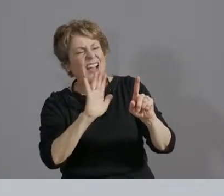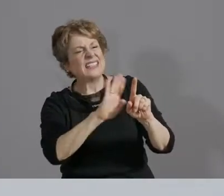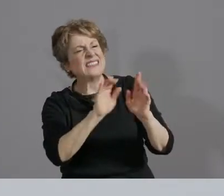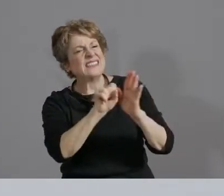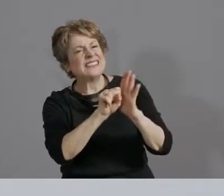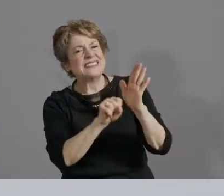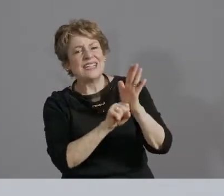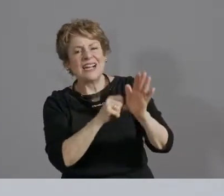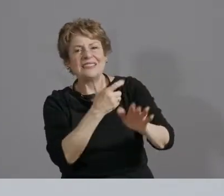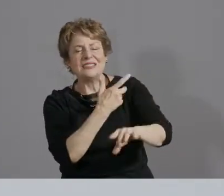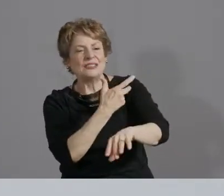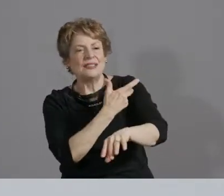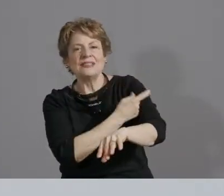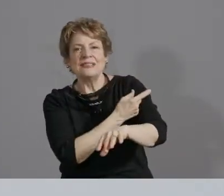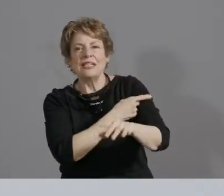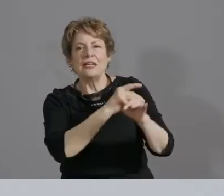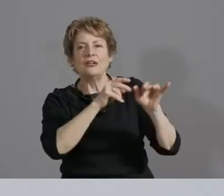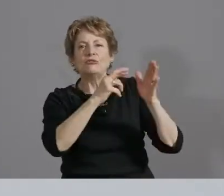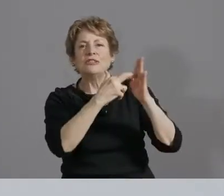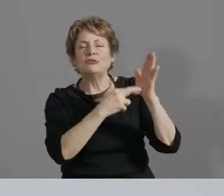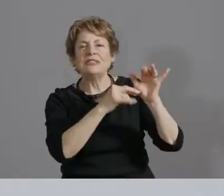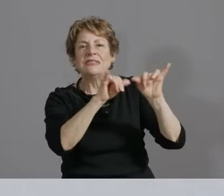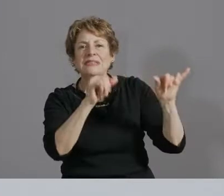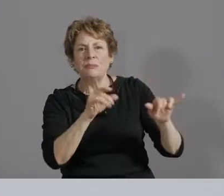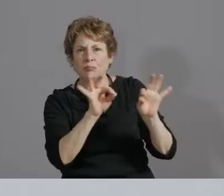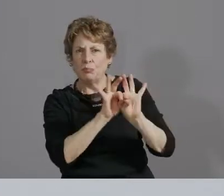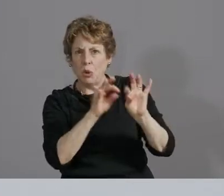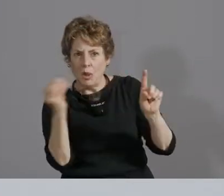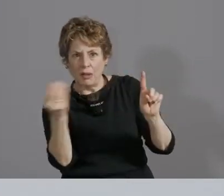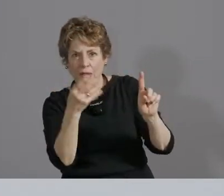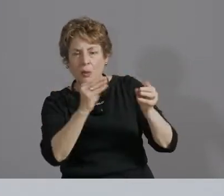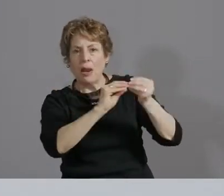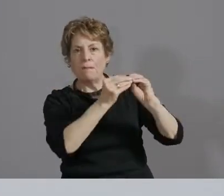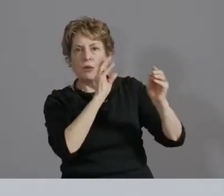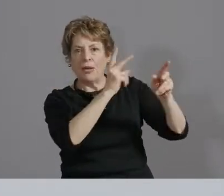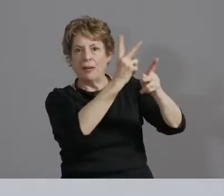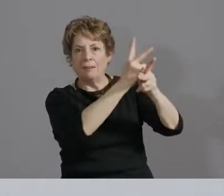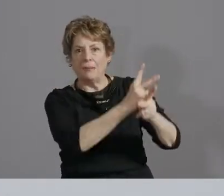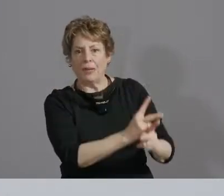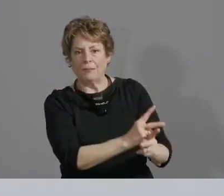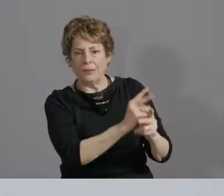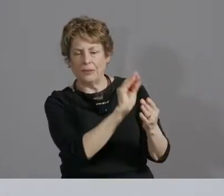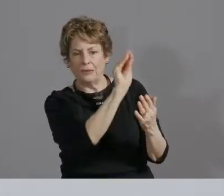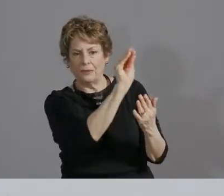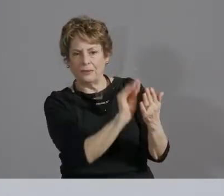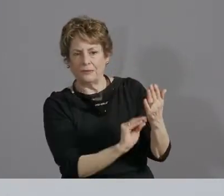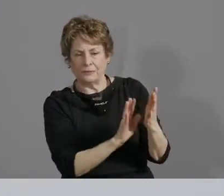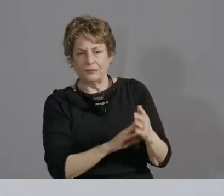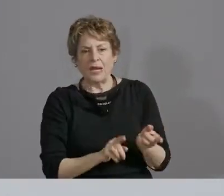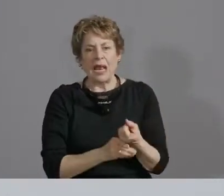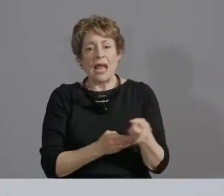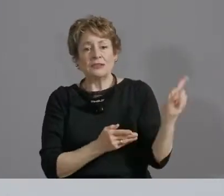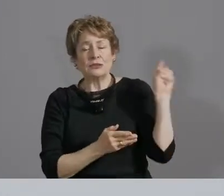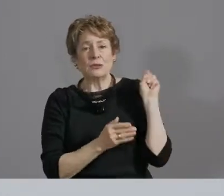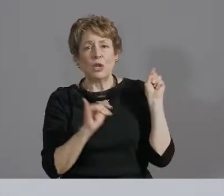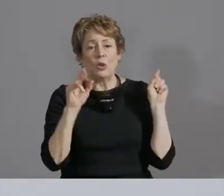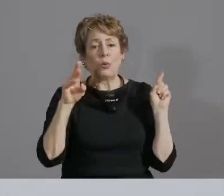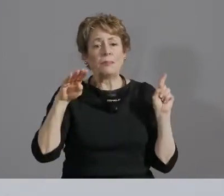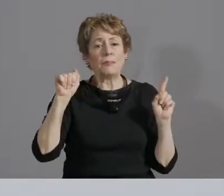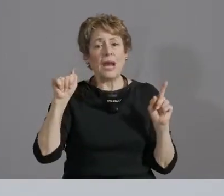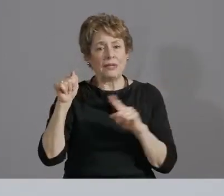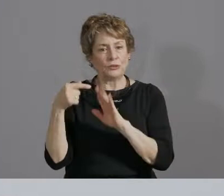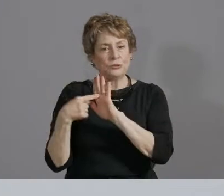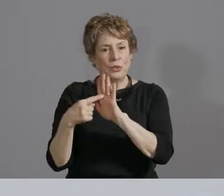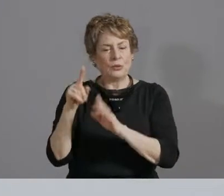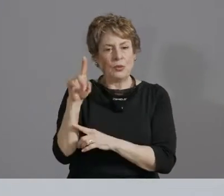And so you'll see like Yuma, or I think last week, Yuma County was at like 105%. And that's because those doses